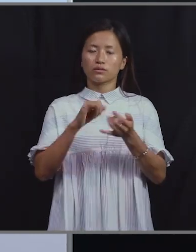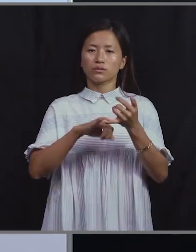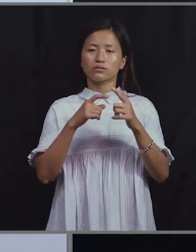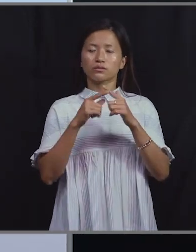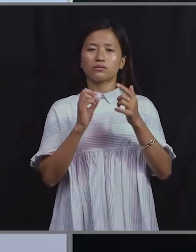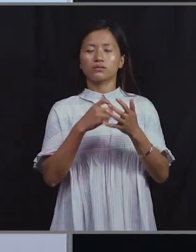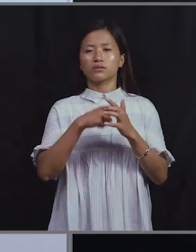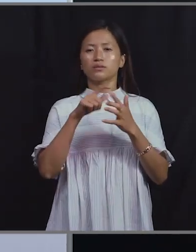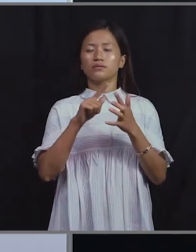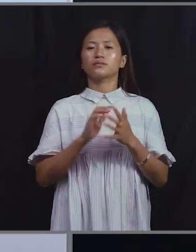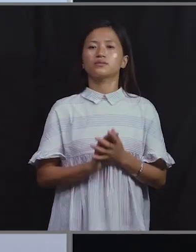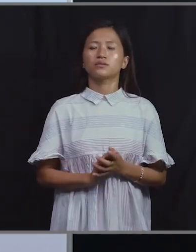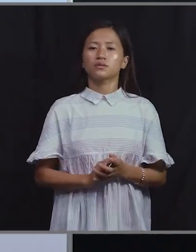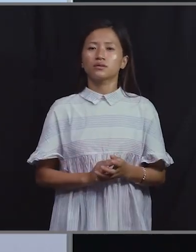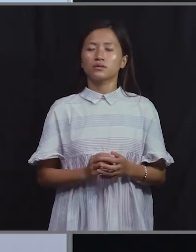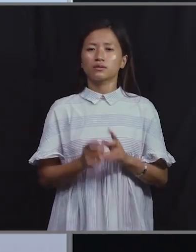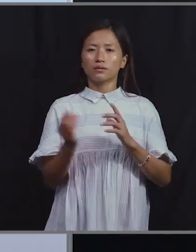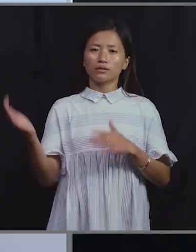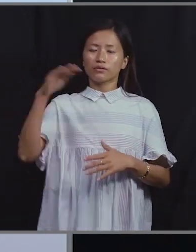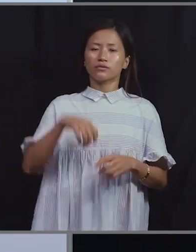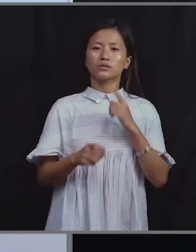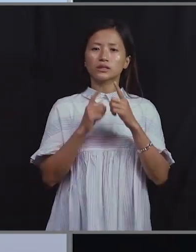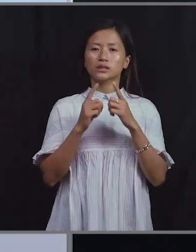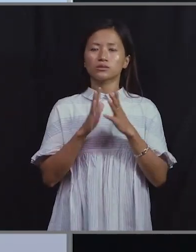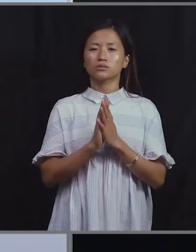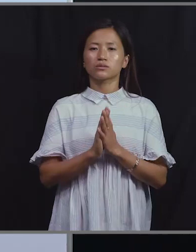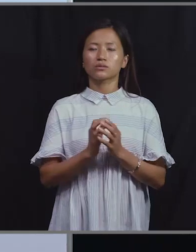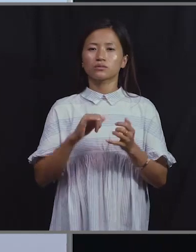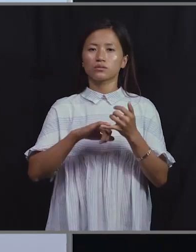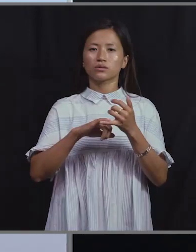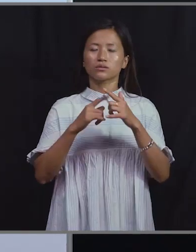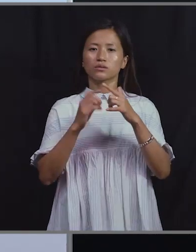Countries coming for a talk so that